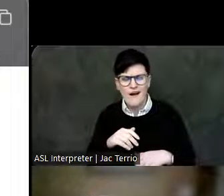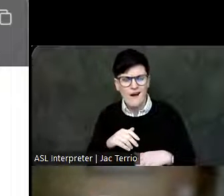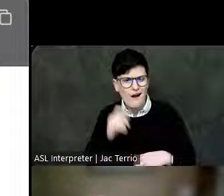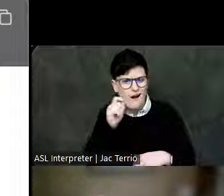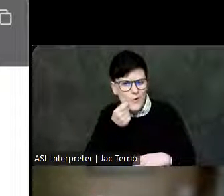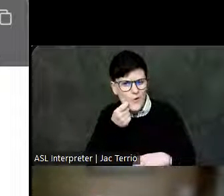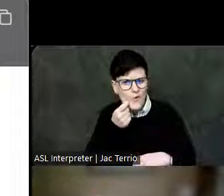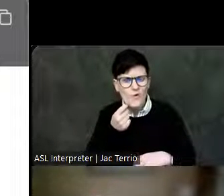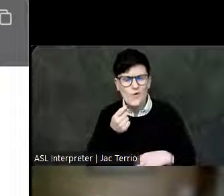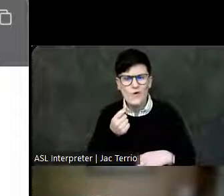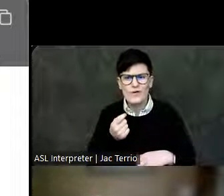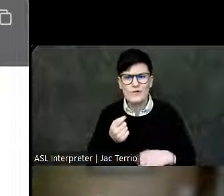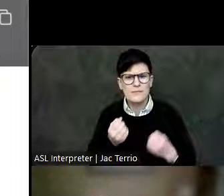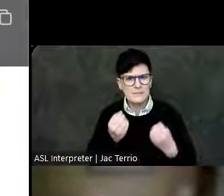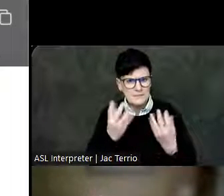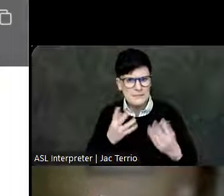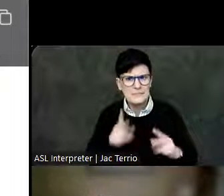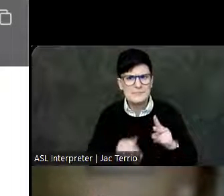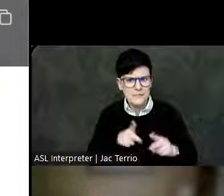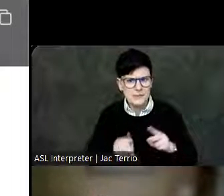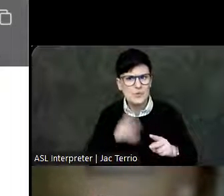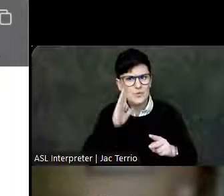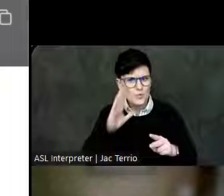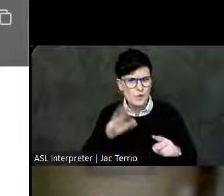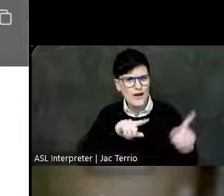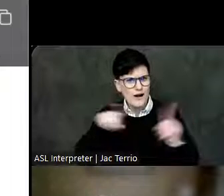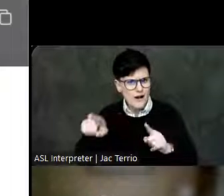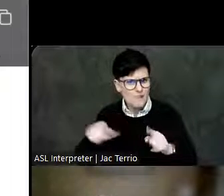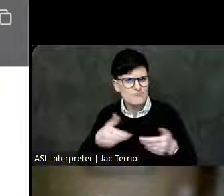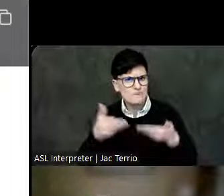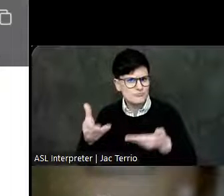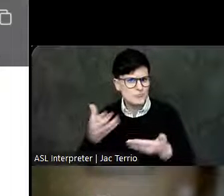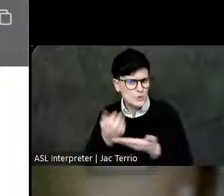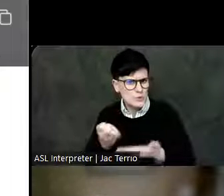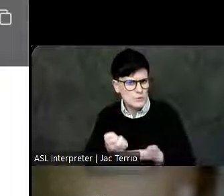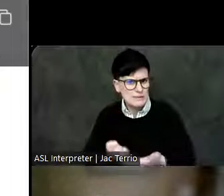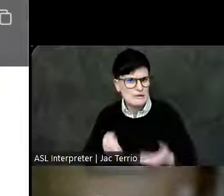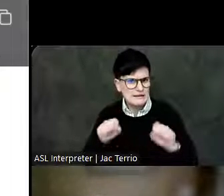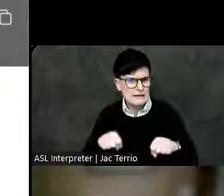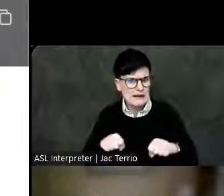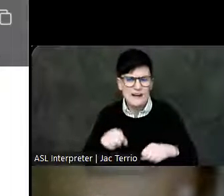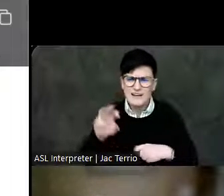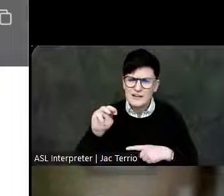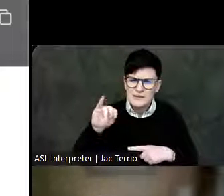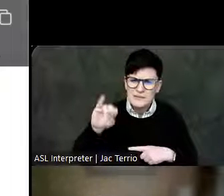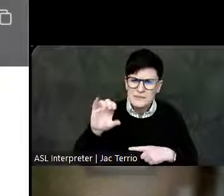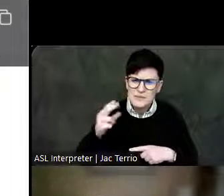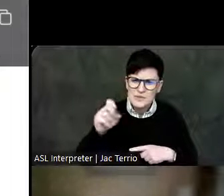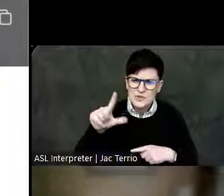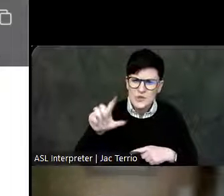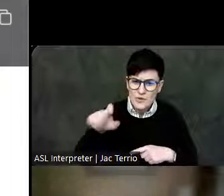that'll come and provide equipment. Mm. Michelle, do you know any places in Vermont?